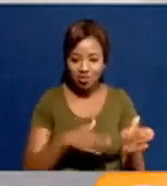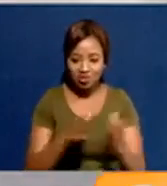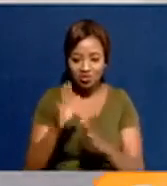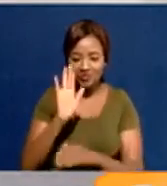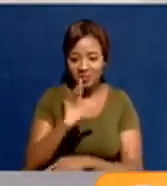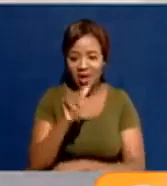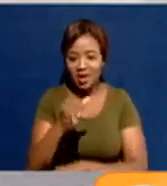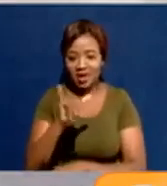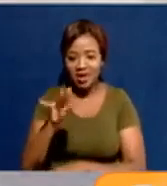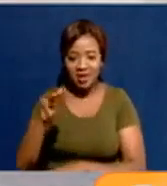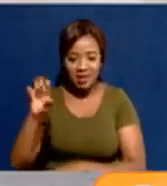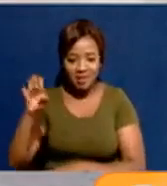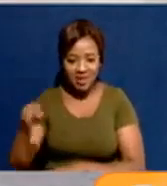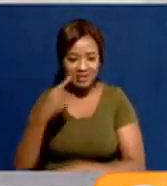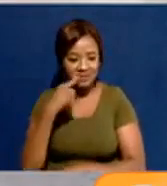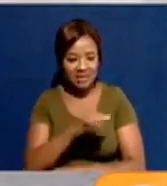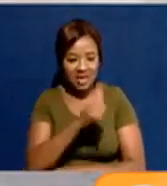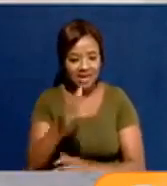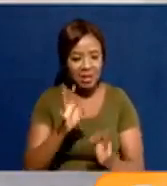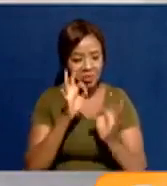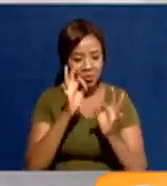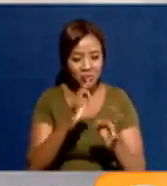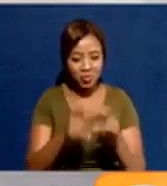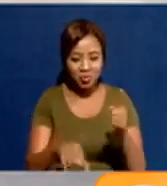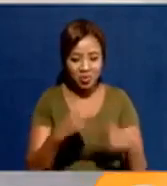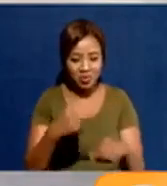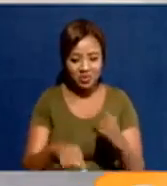boys to come and witness another great game by the senior team.